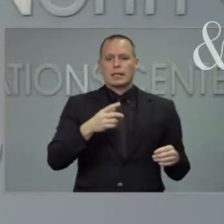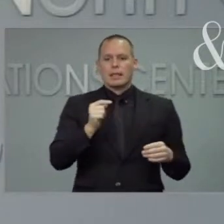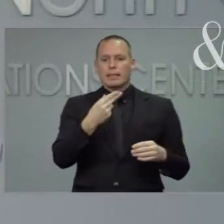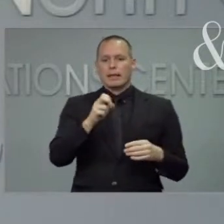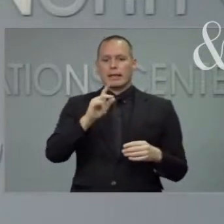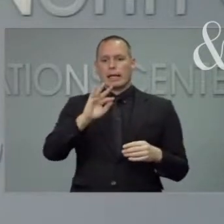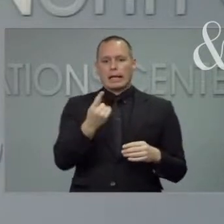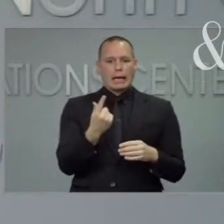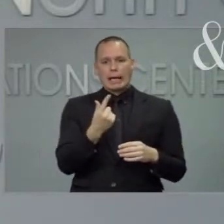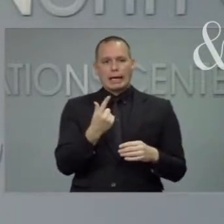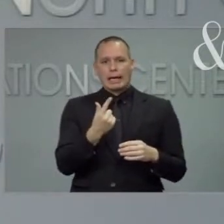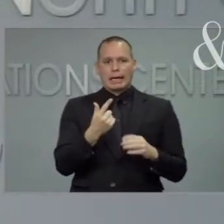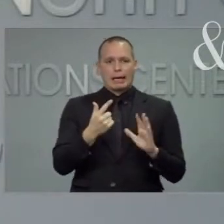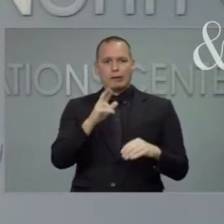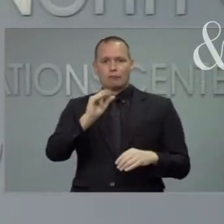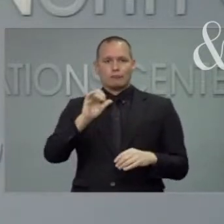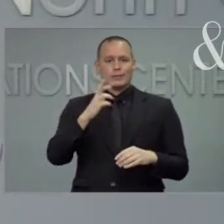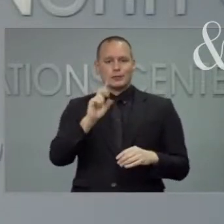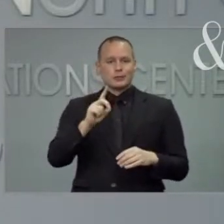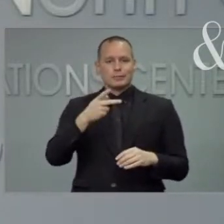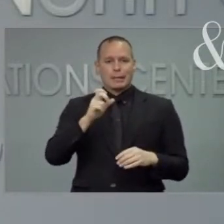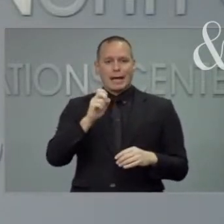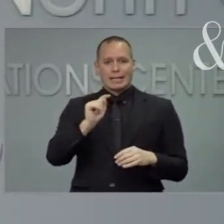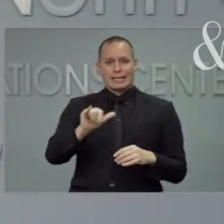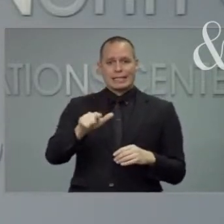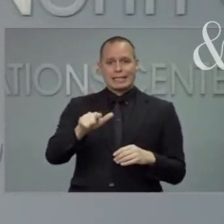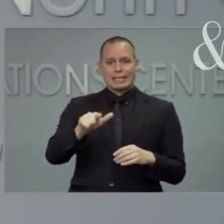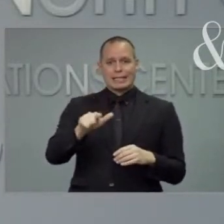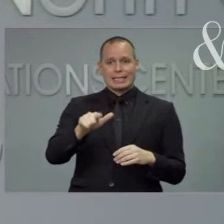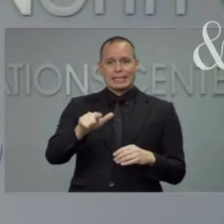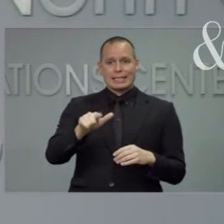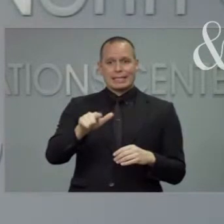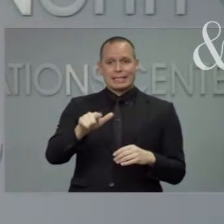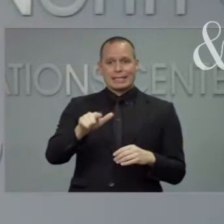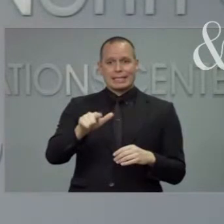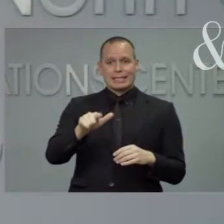has done an ad for us saying that he got his vaccine,